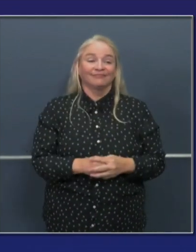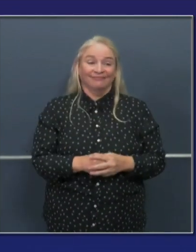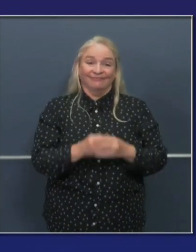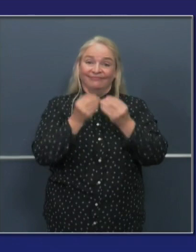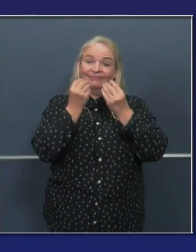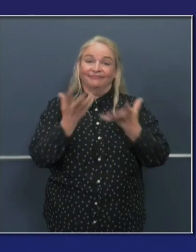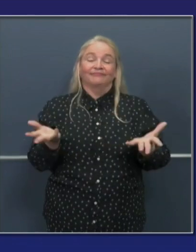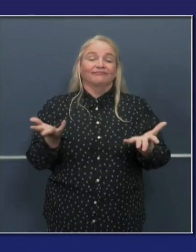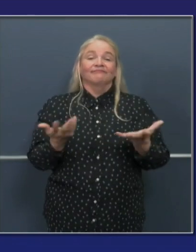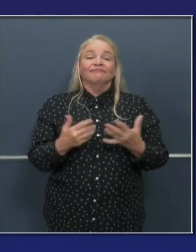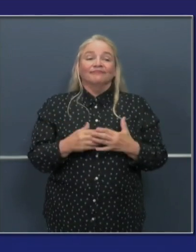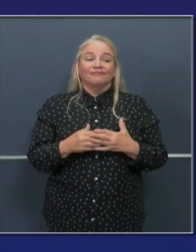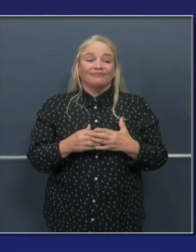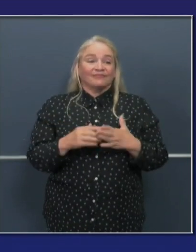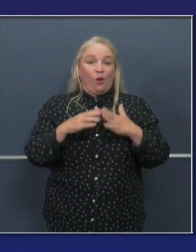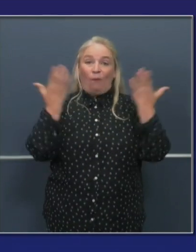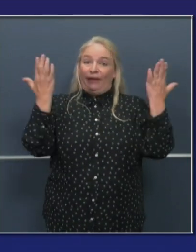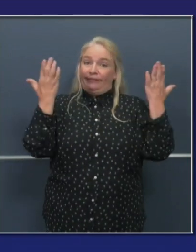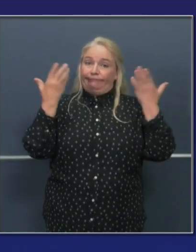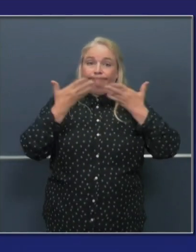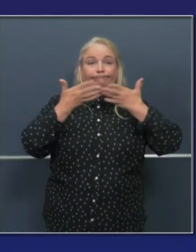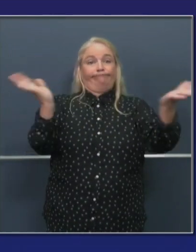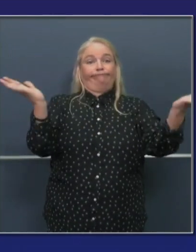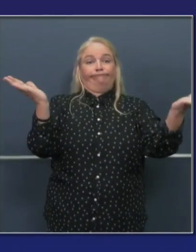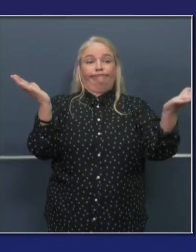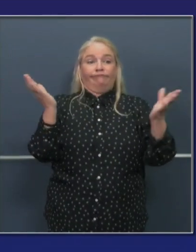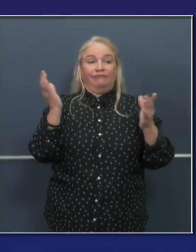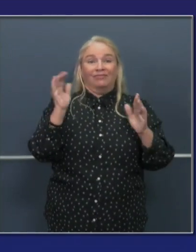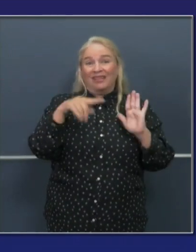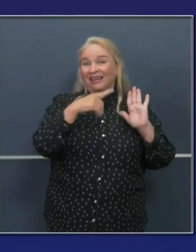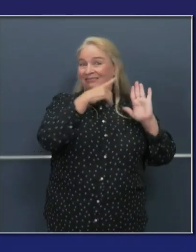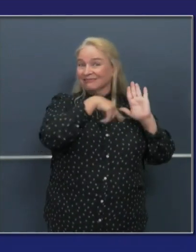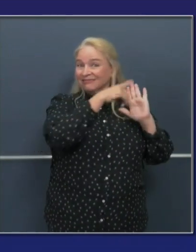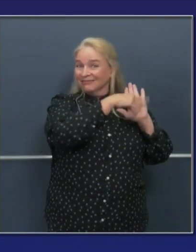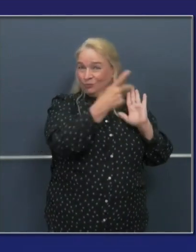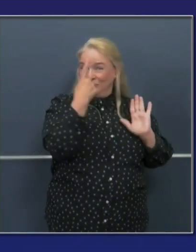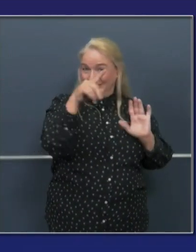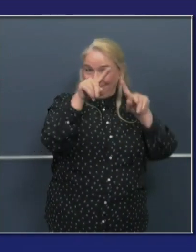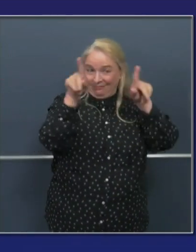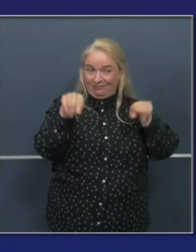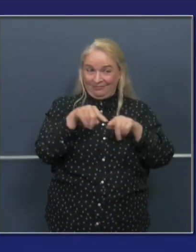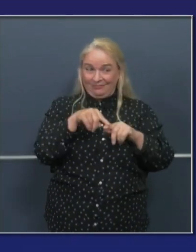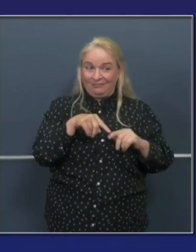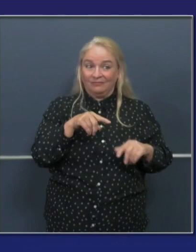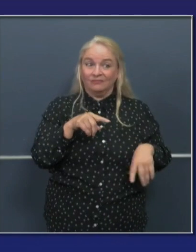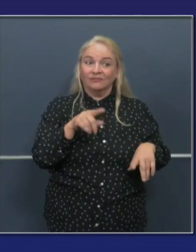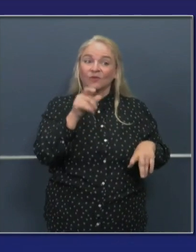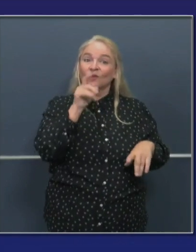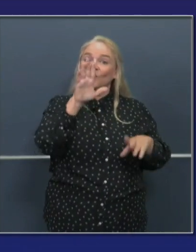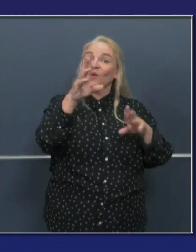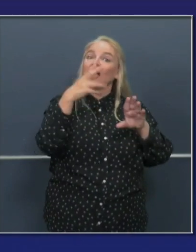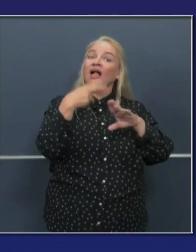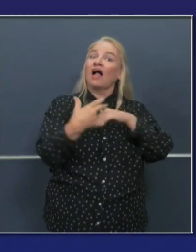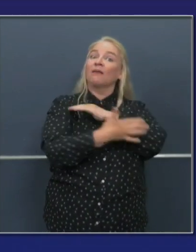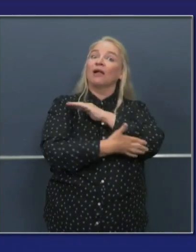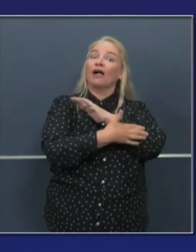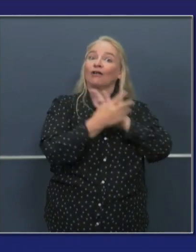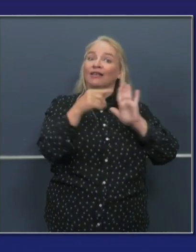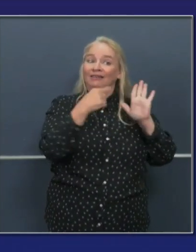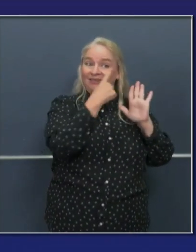on a list. Some refer to it as a watch list. More formally, we refer to it as a monitoring list. These are counties that put